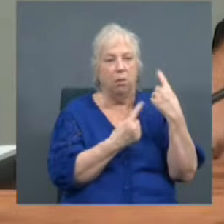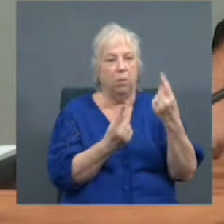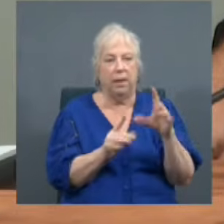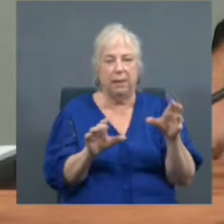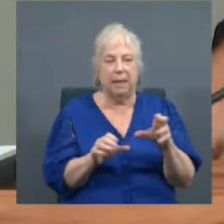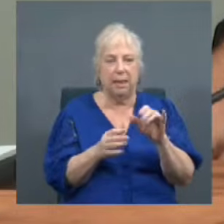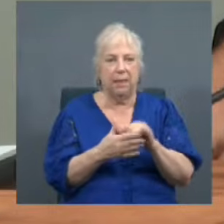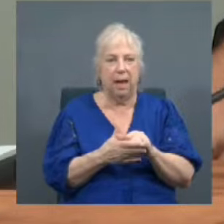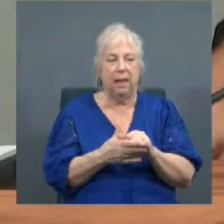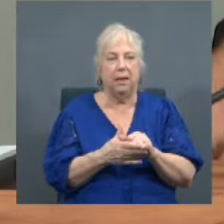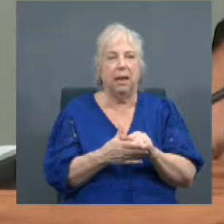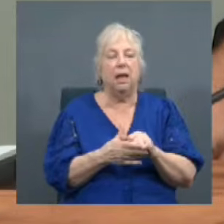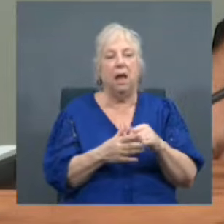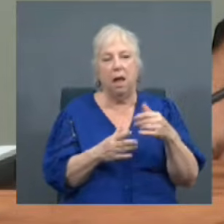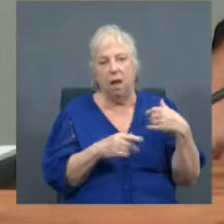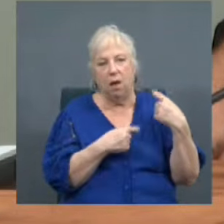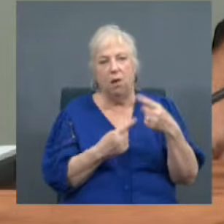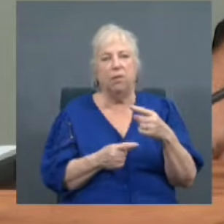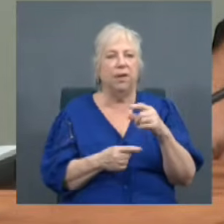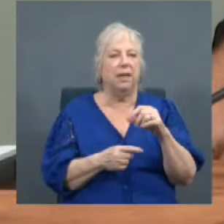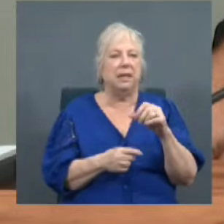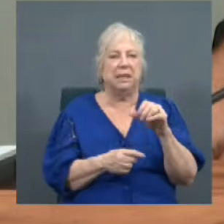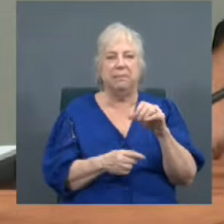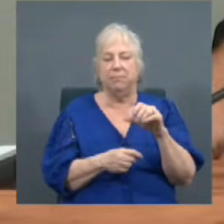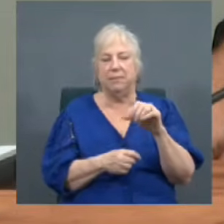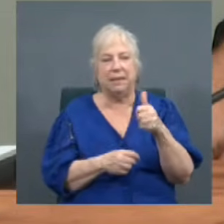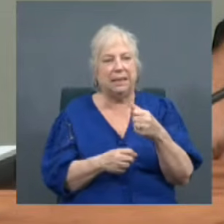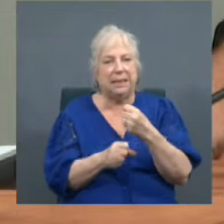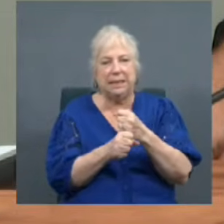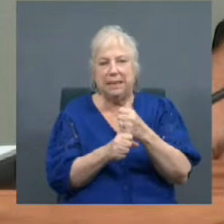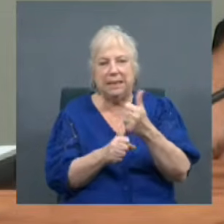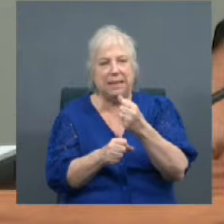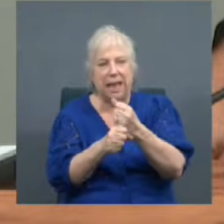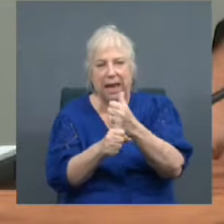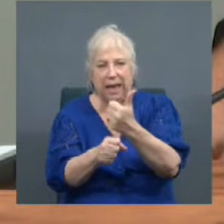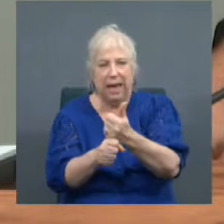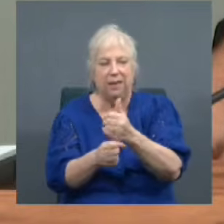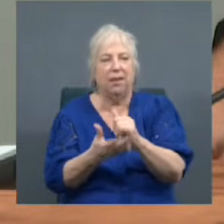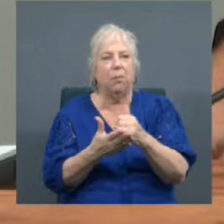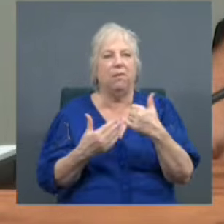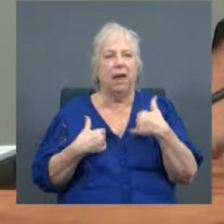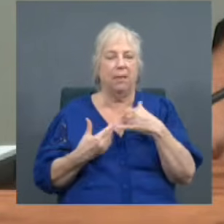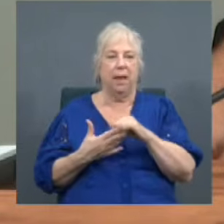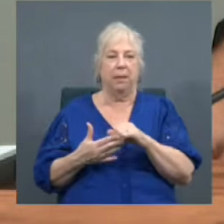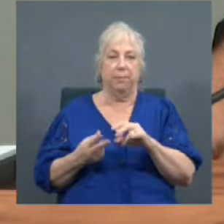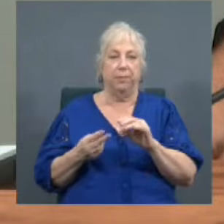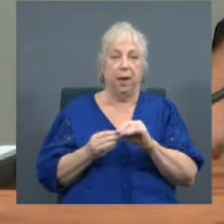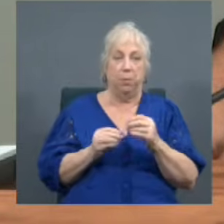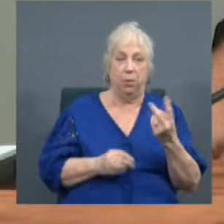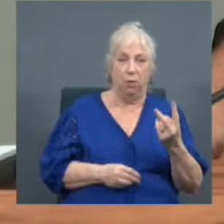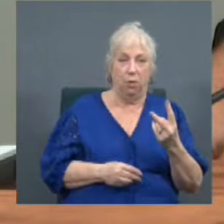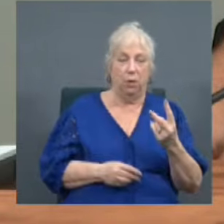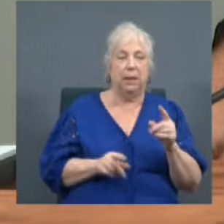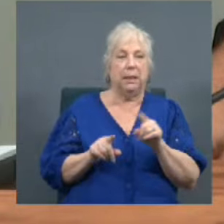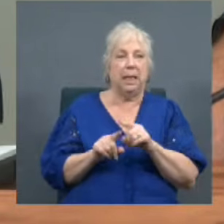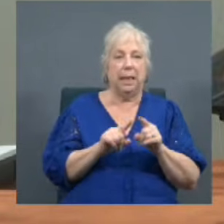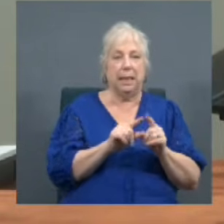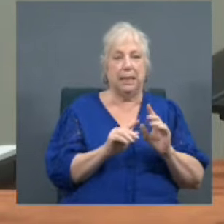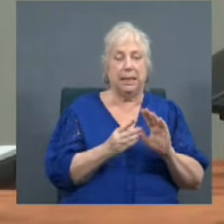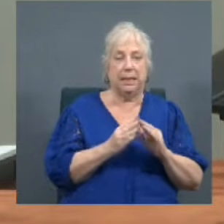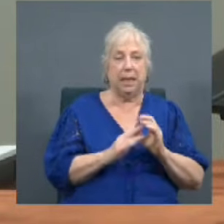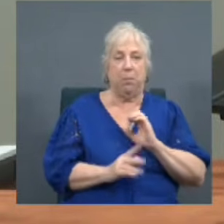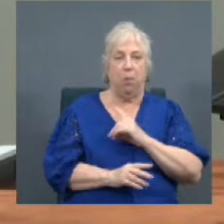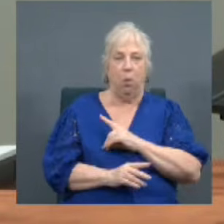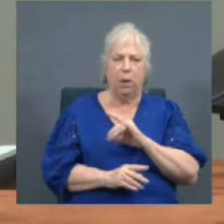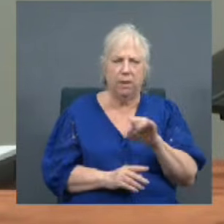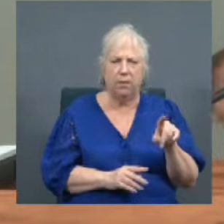that over the decades since it's been here. So that's number one. Number two, just like the city board, if you